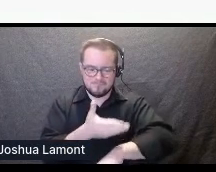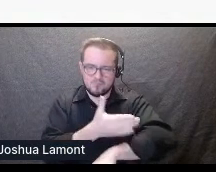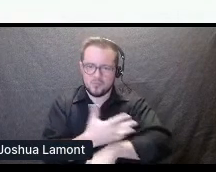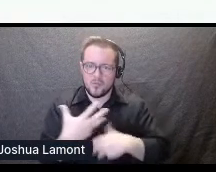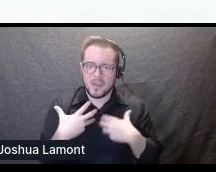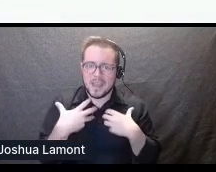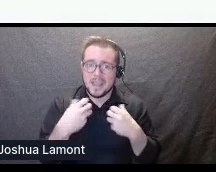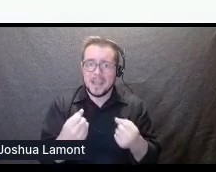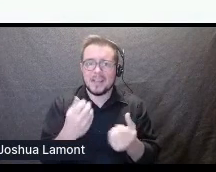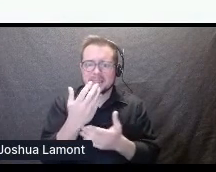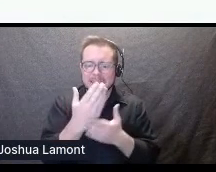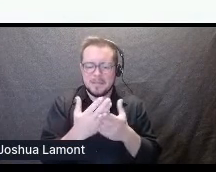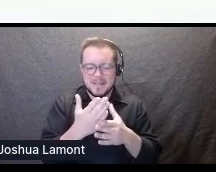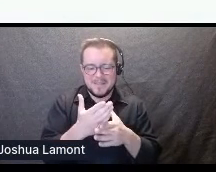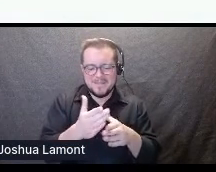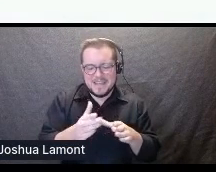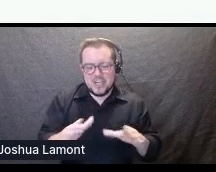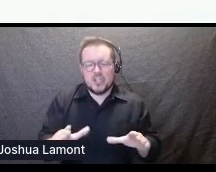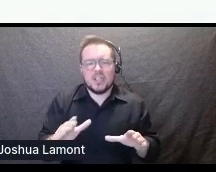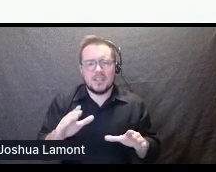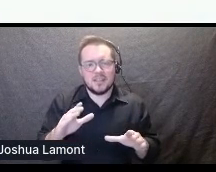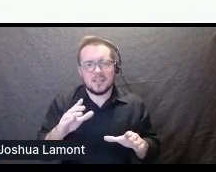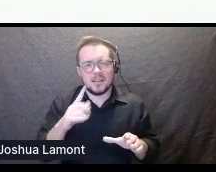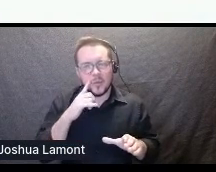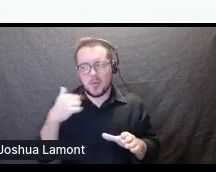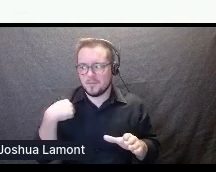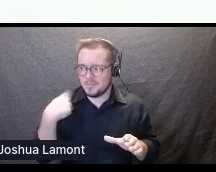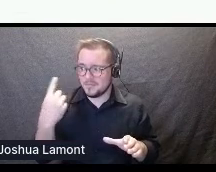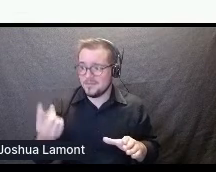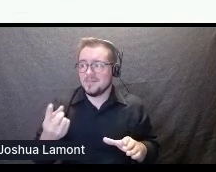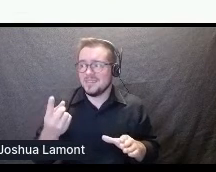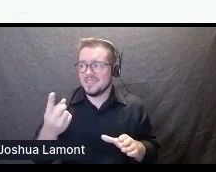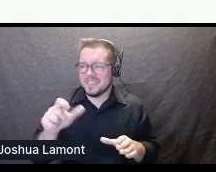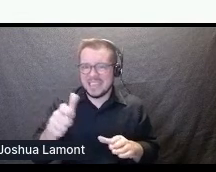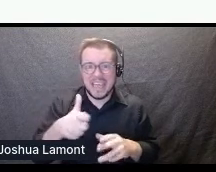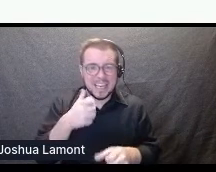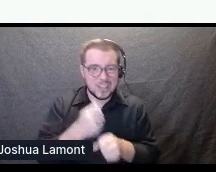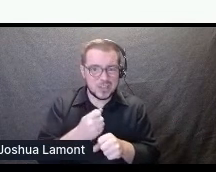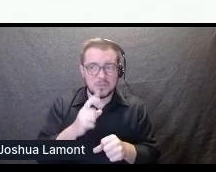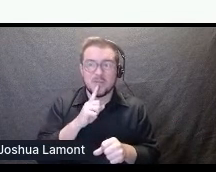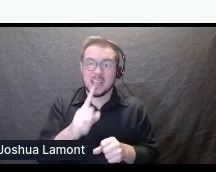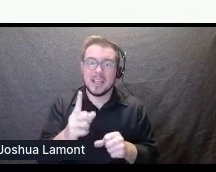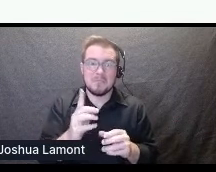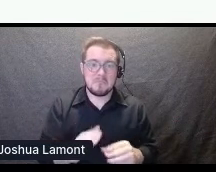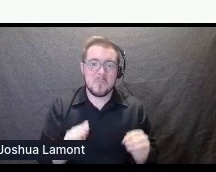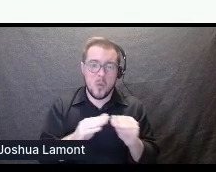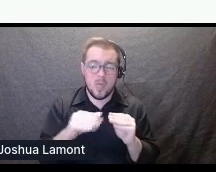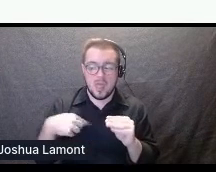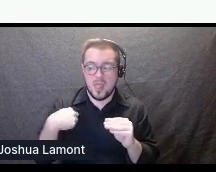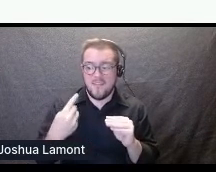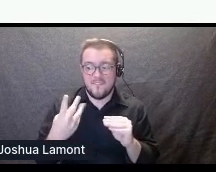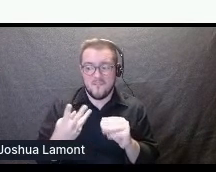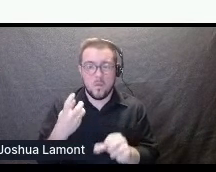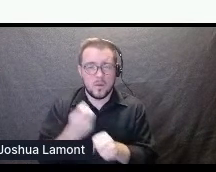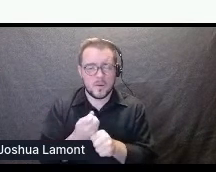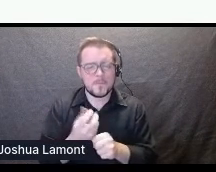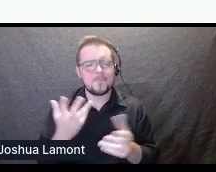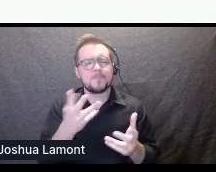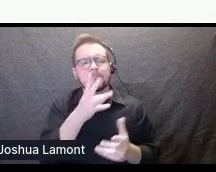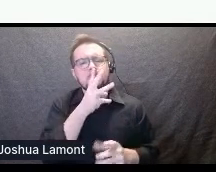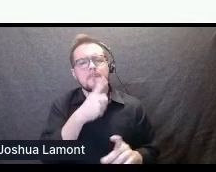the past decade, as far as I can remember, but for sure the past 4 years. What we're talking about when we